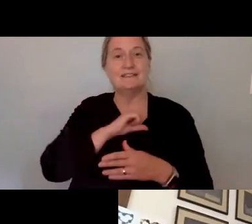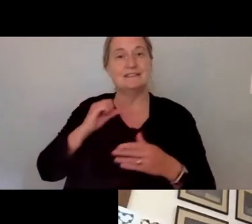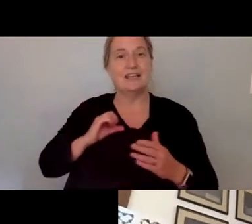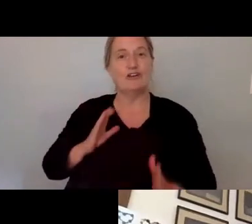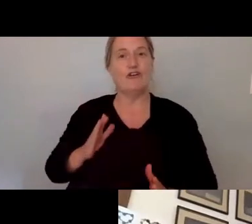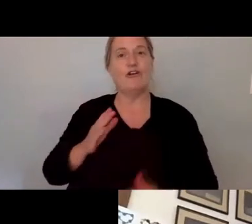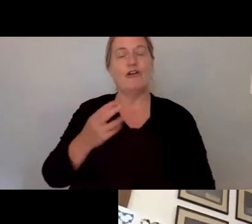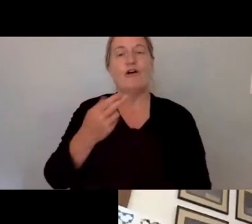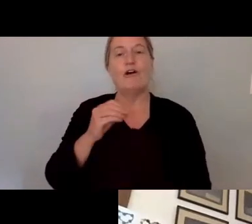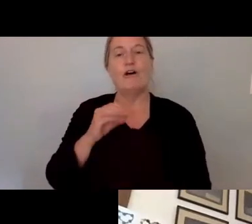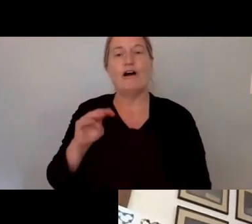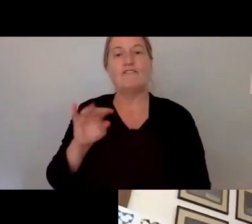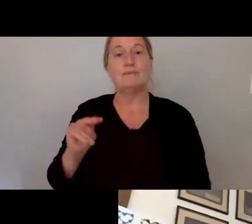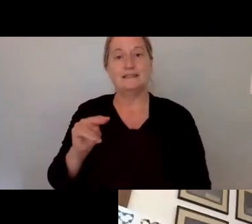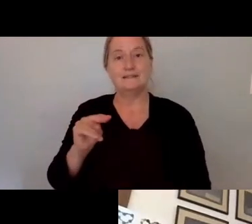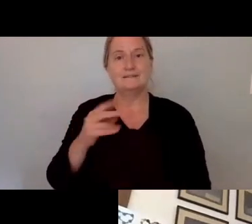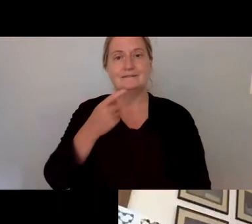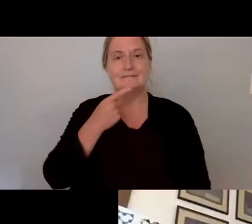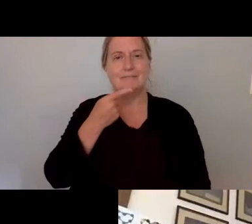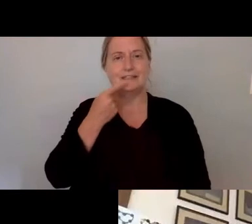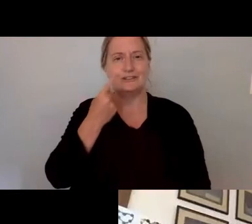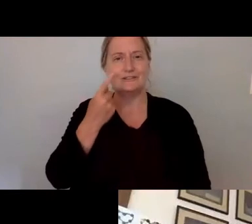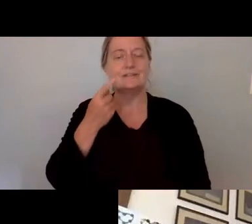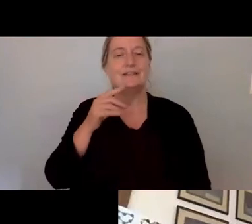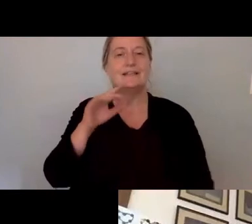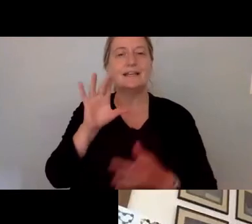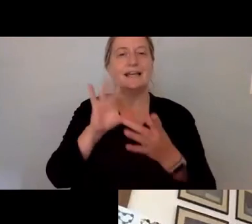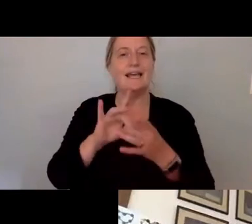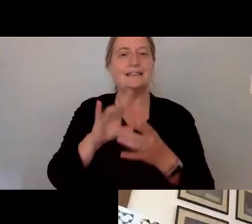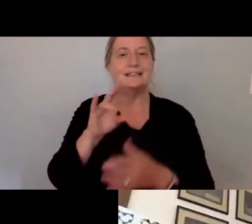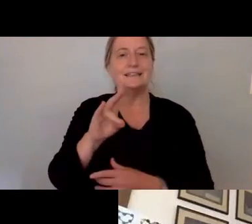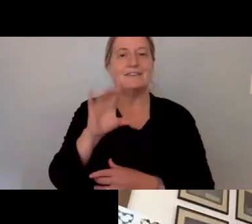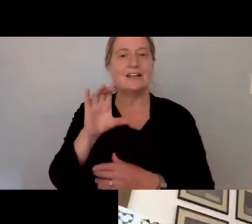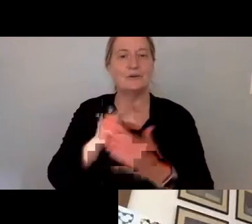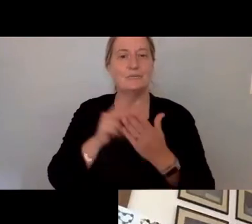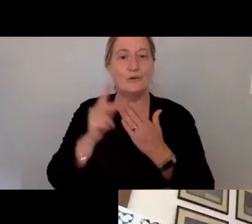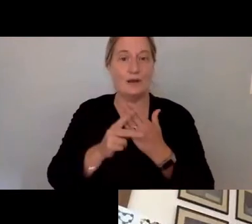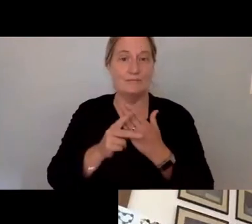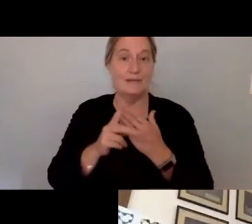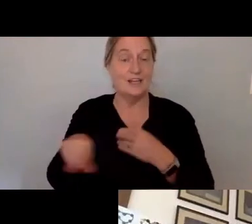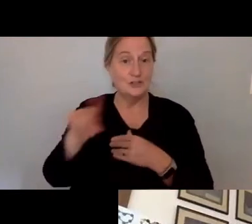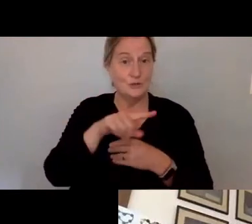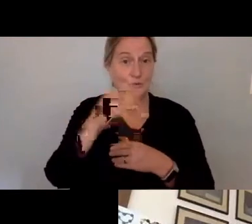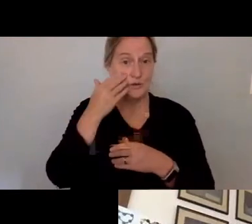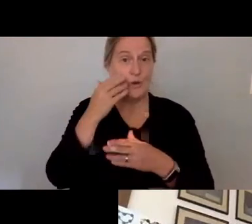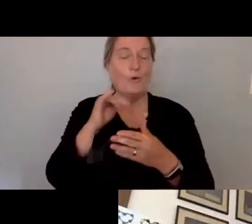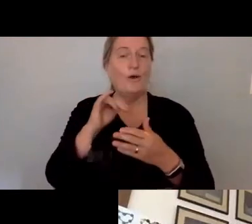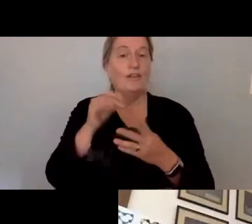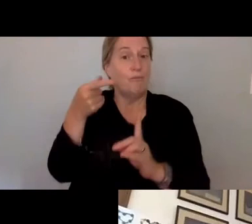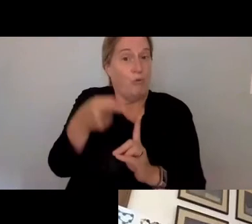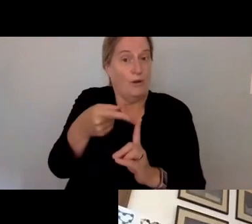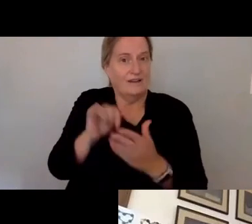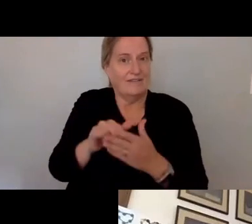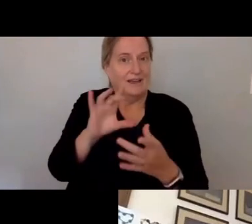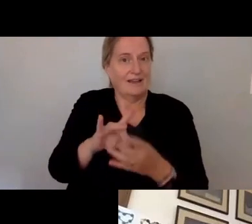which is the Connect 700 program. As you all know, the Connect 700 program was designed to increase the number of people with disabilities in state